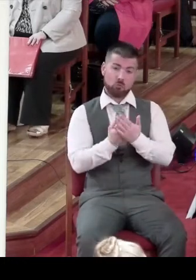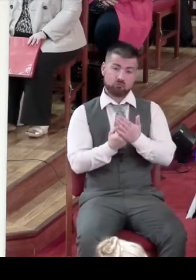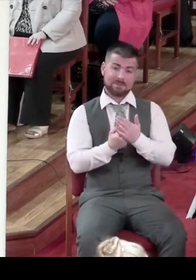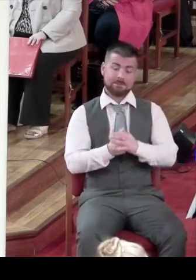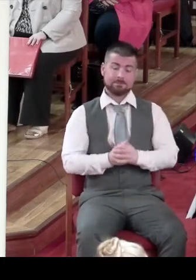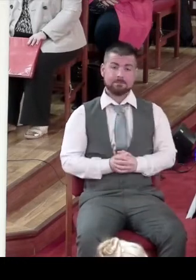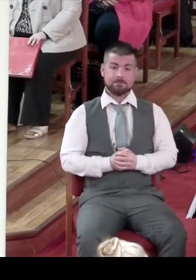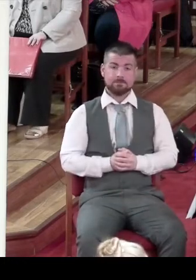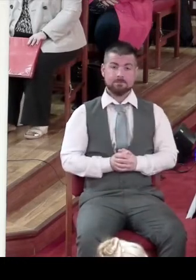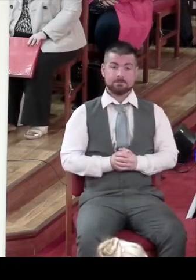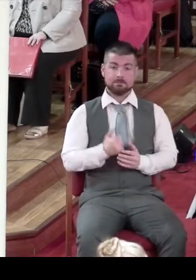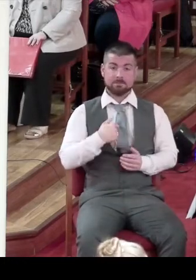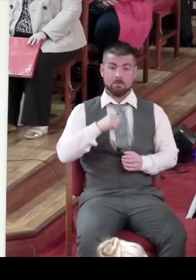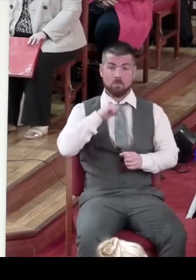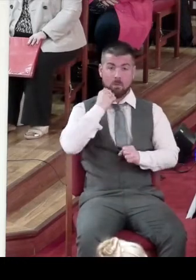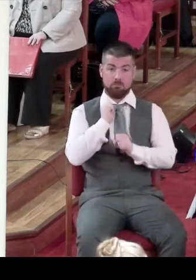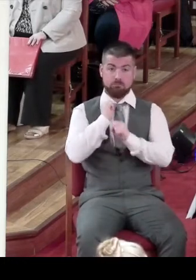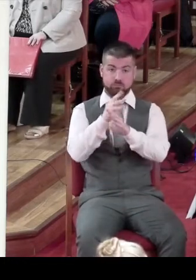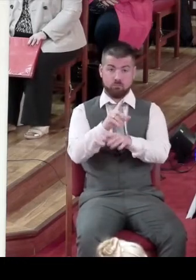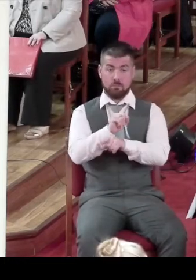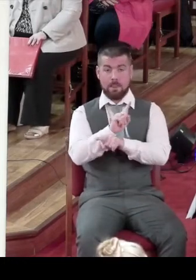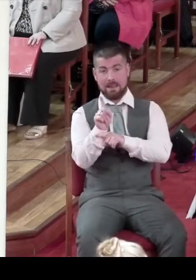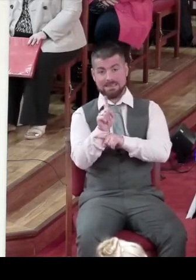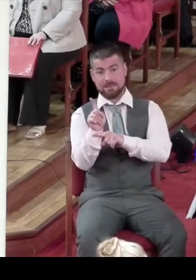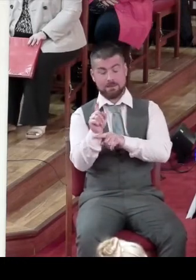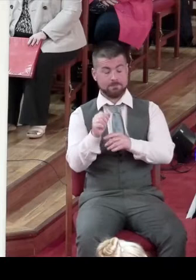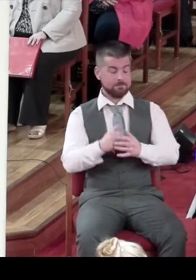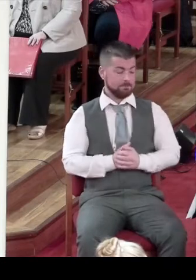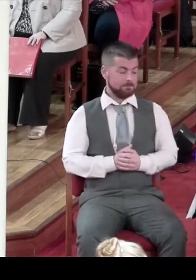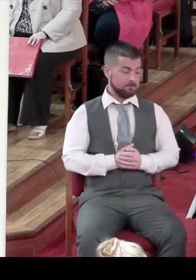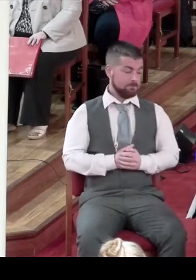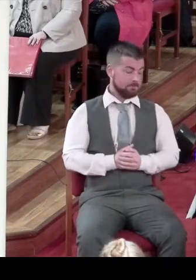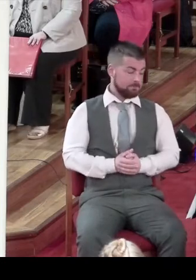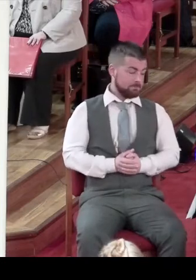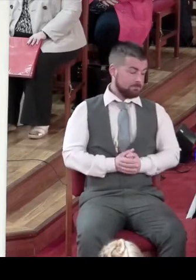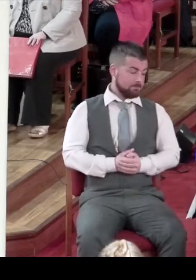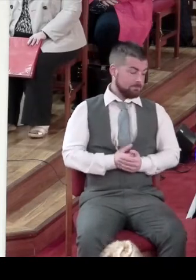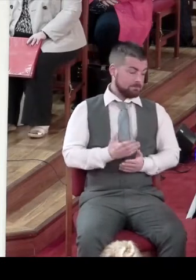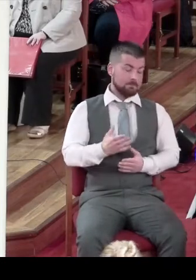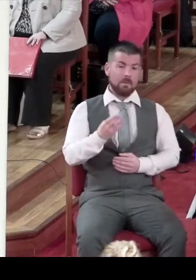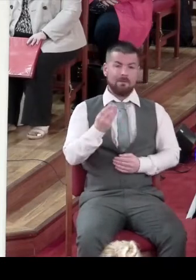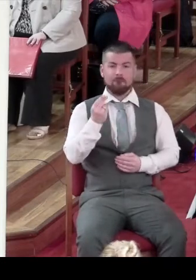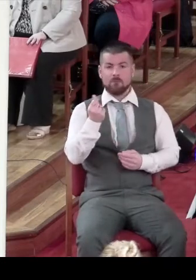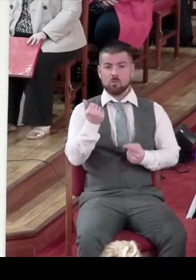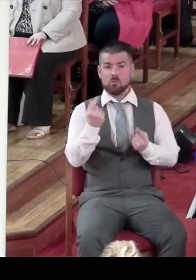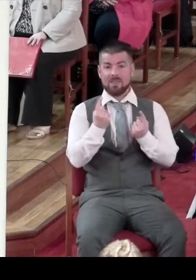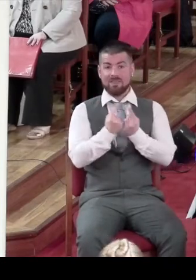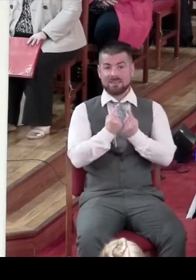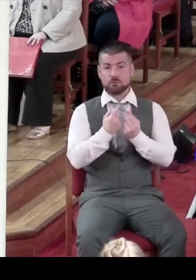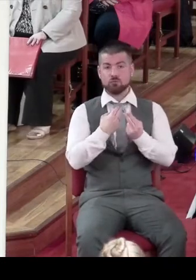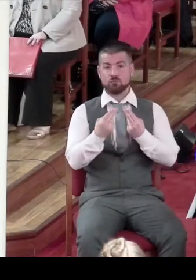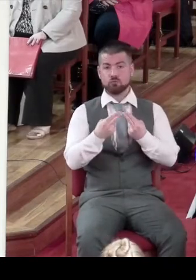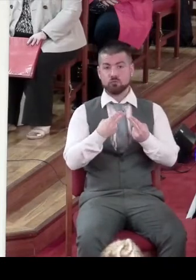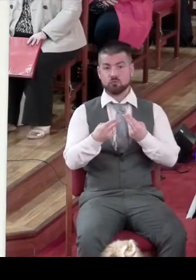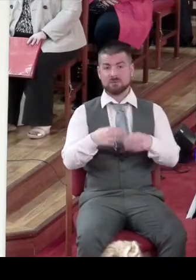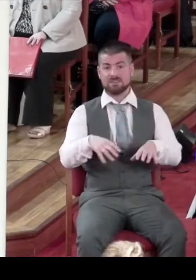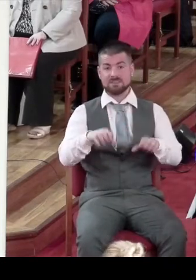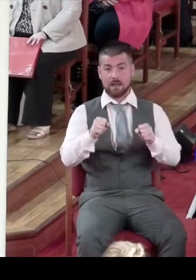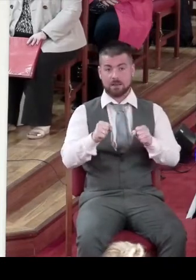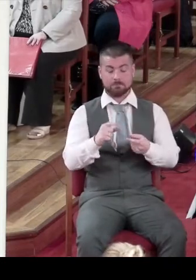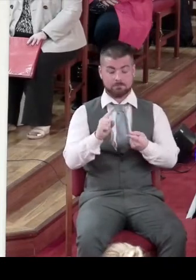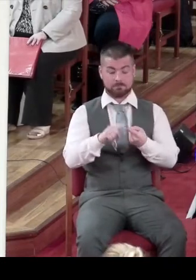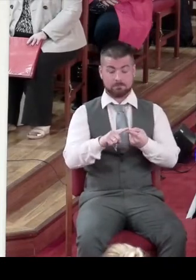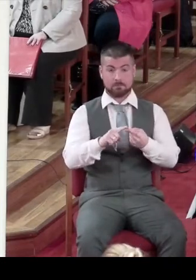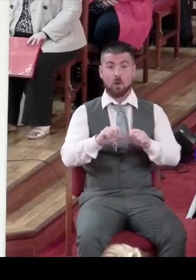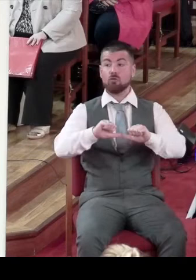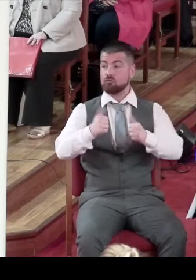them, so listen up for that as we go along. But before that, just a few items of news. First of all,